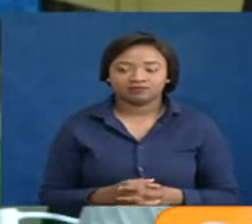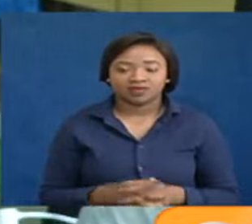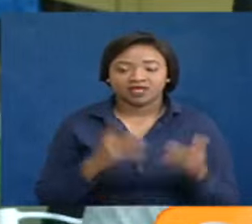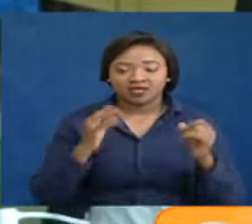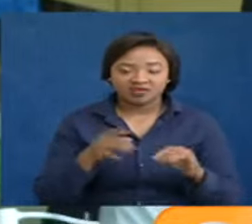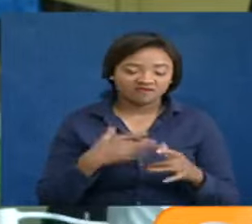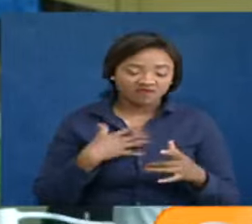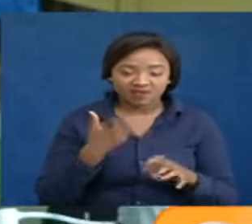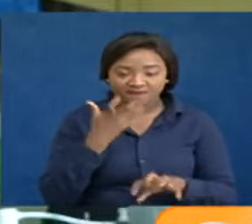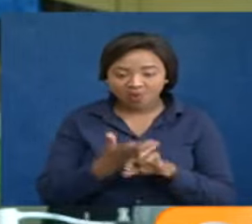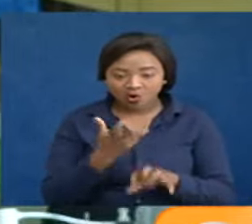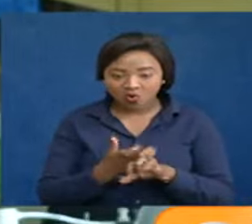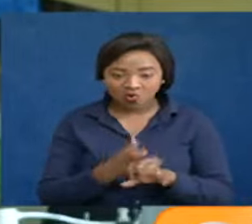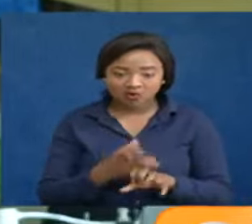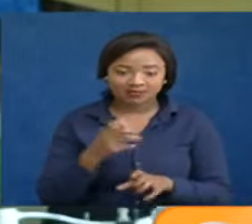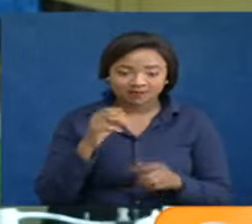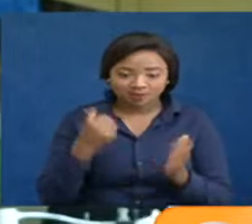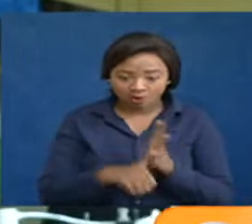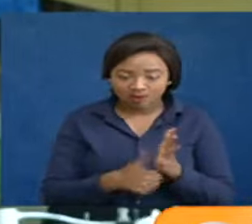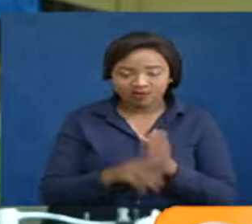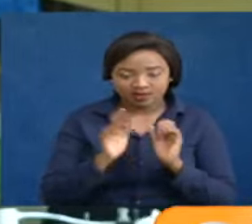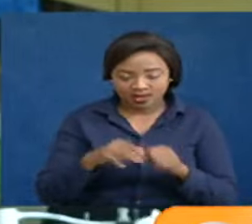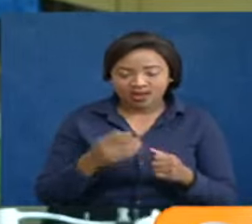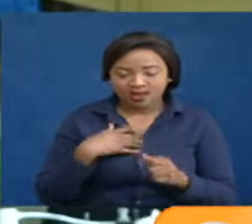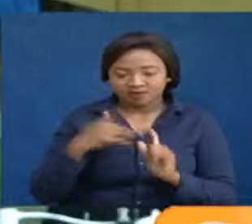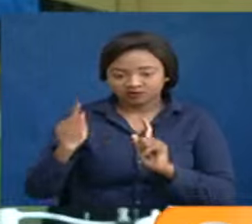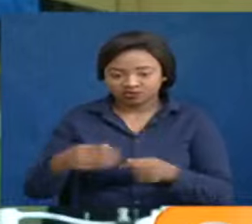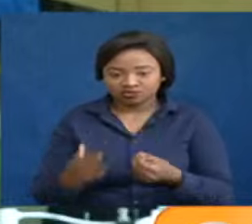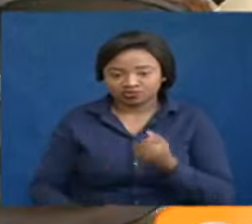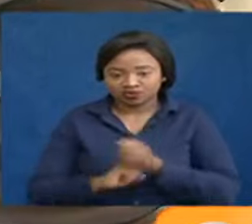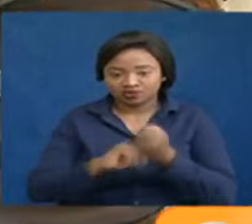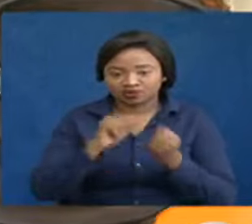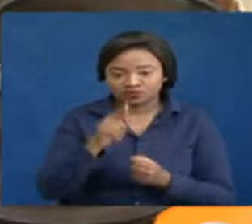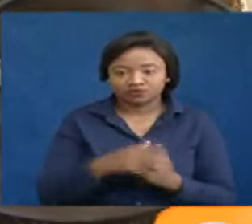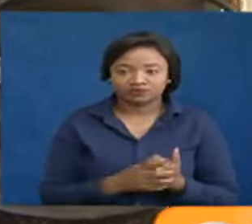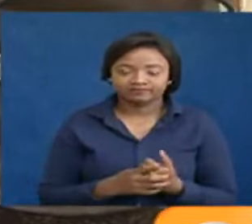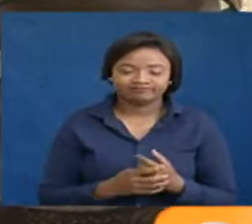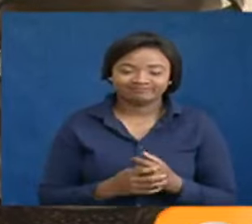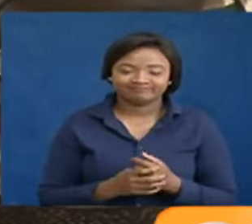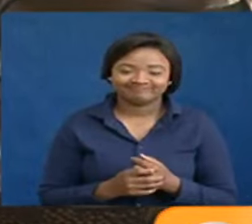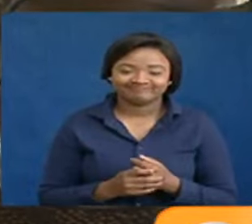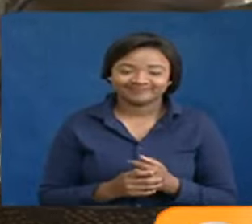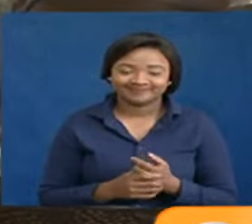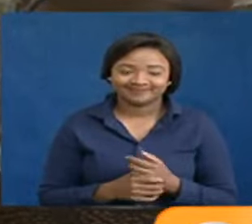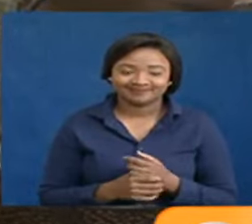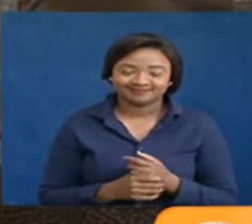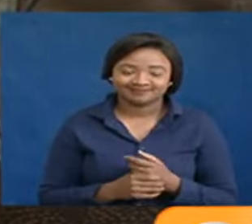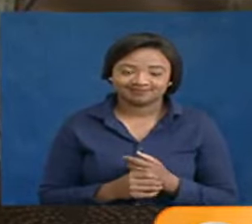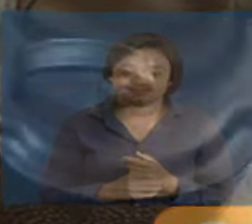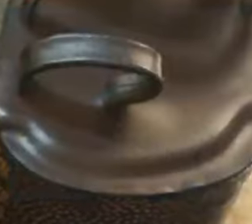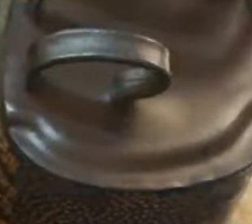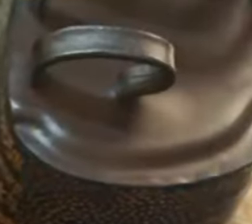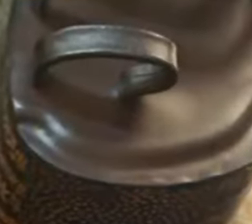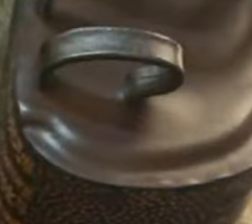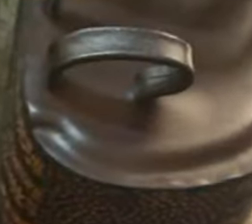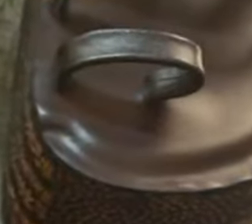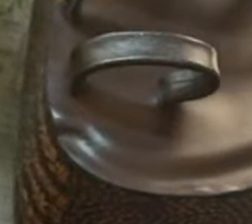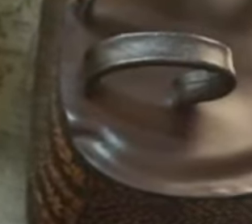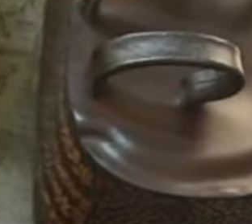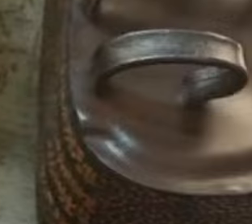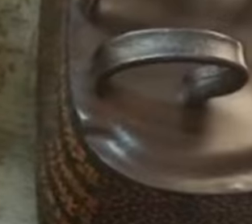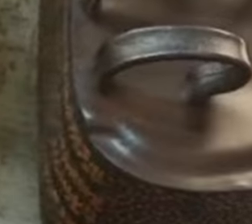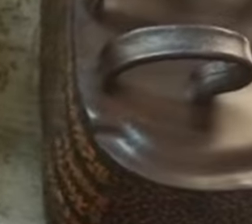arthritis, you can get a shoe that can address that particular condition. Edward Chwea, Made in Kenya,